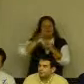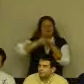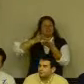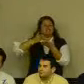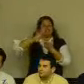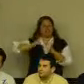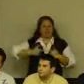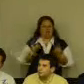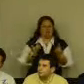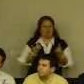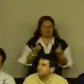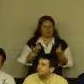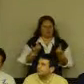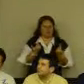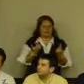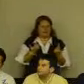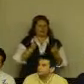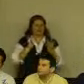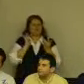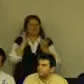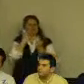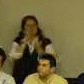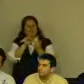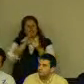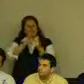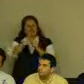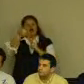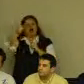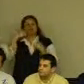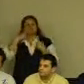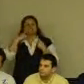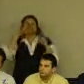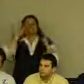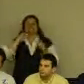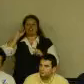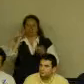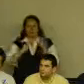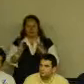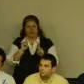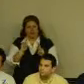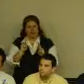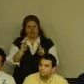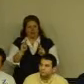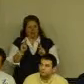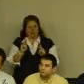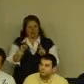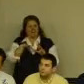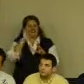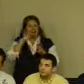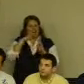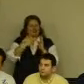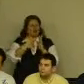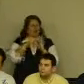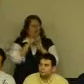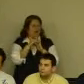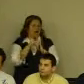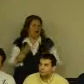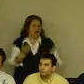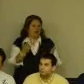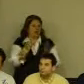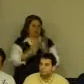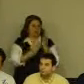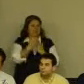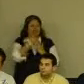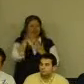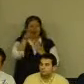you should really try and reach out to other successful deaf people. Like, I would always have a, like, find a role model. Find someone that